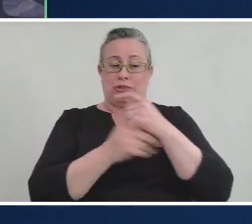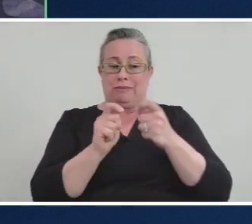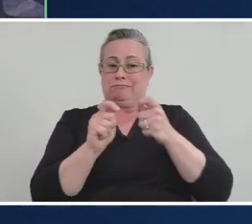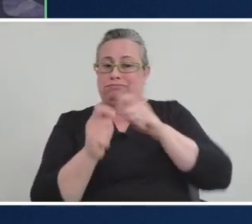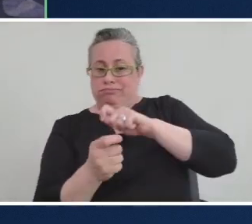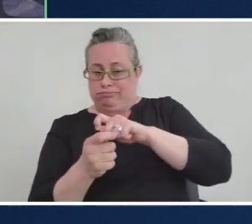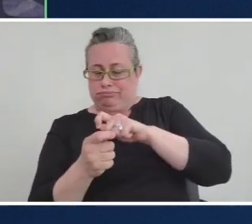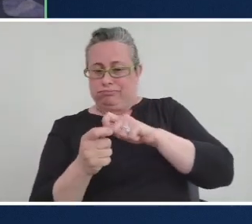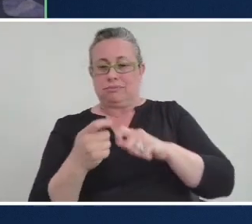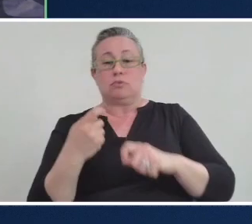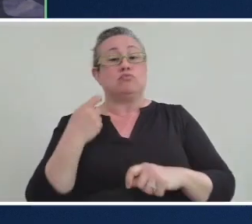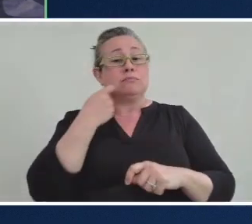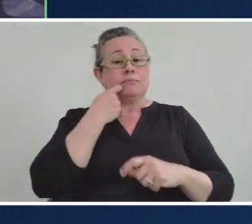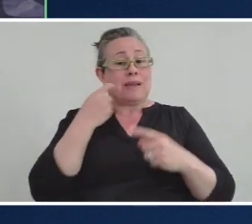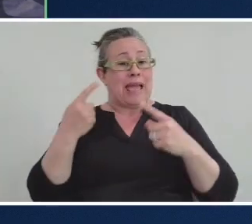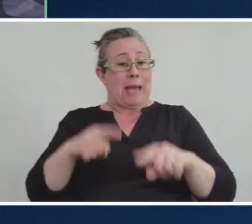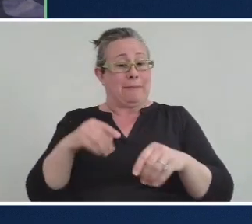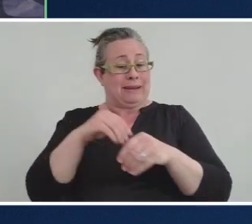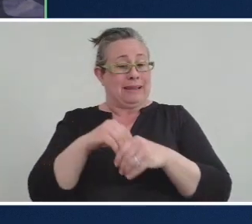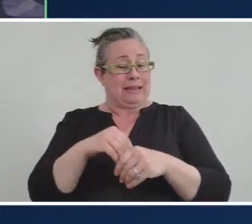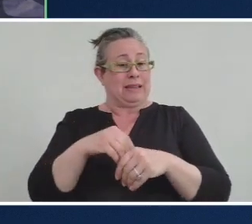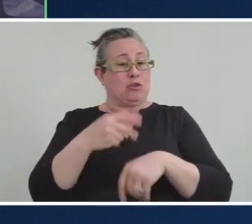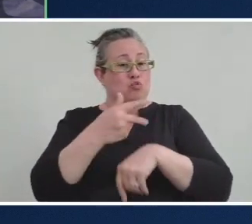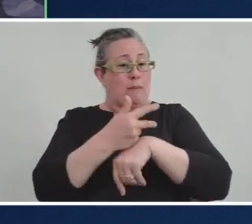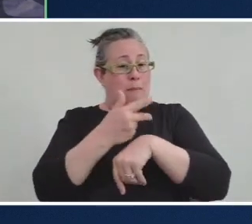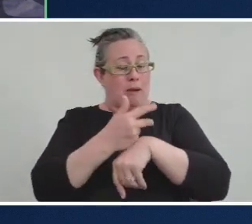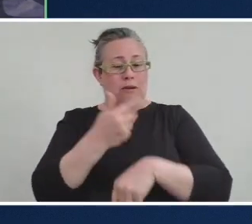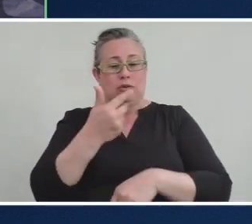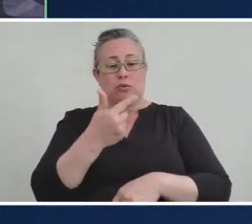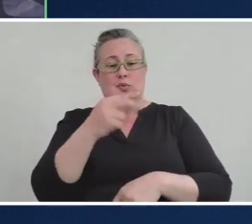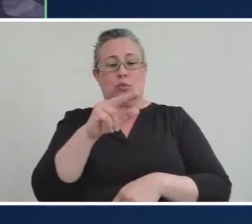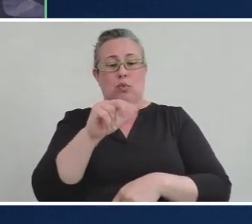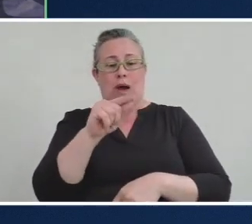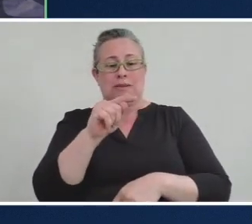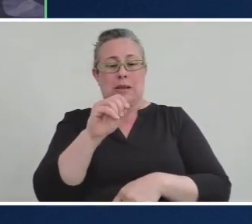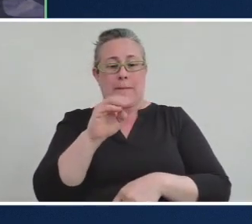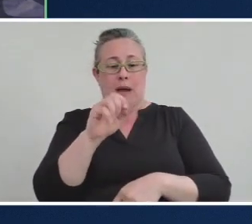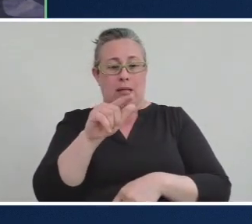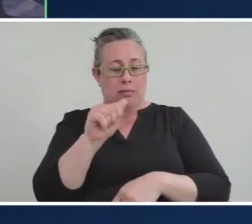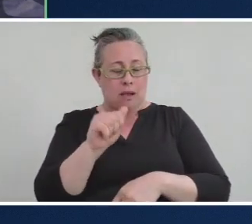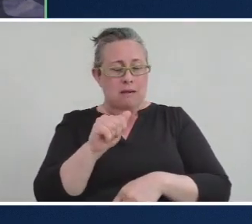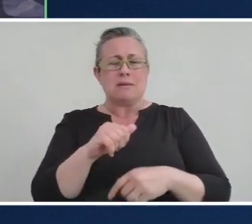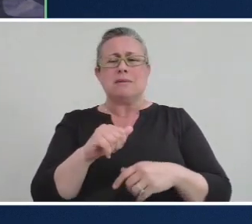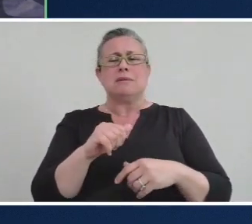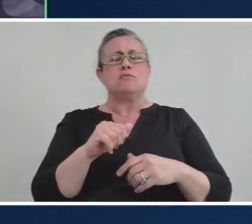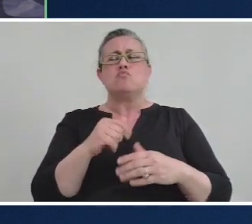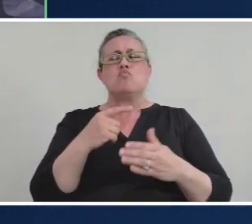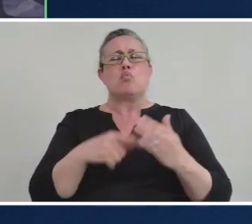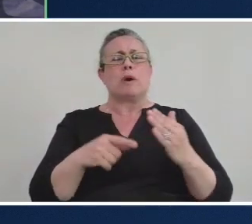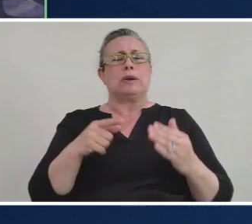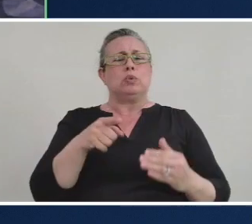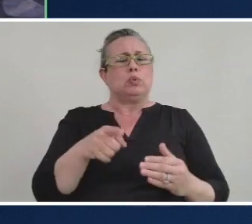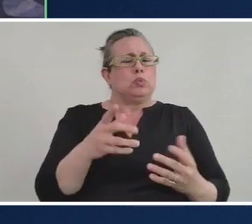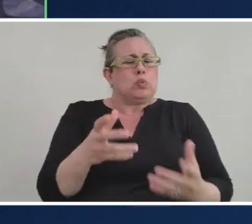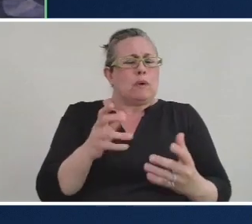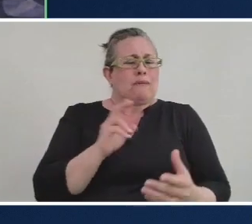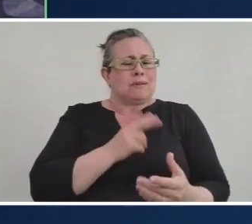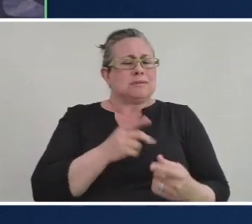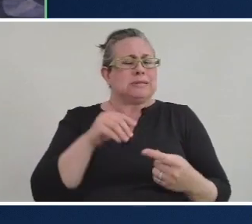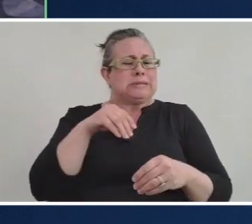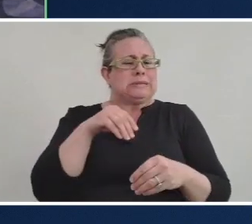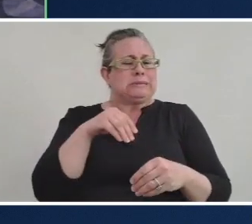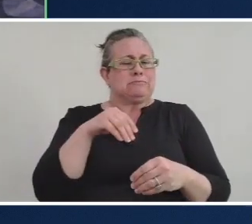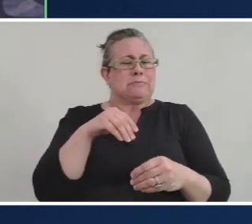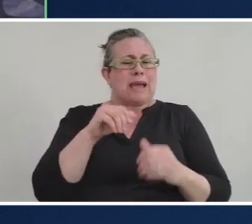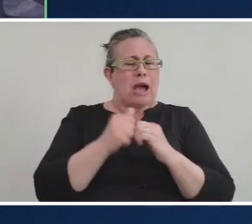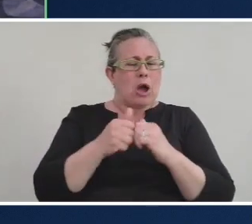did recently in Guatemala, how do you want us as a community to mobilize in order to really nurture that